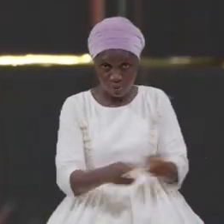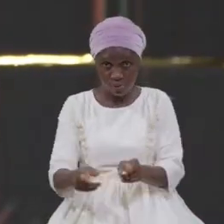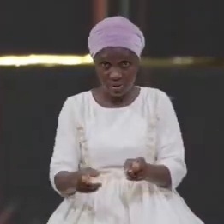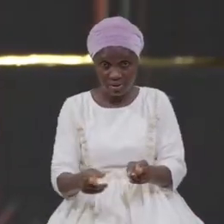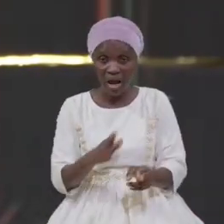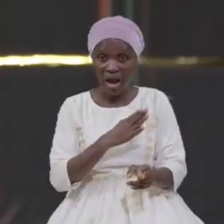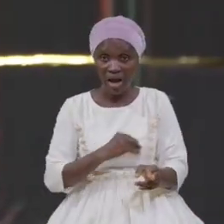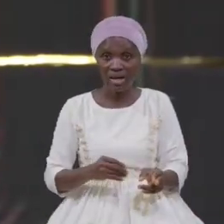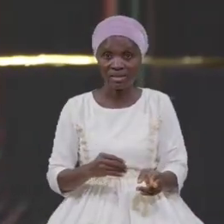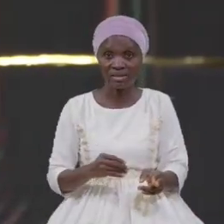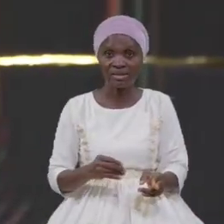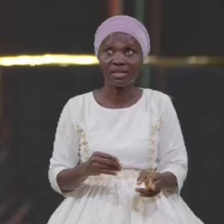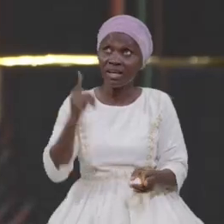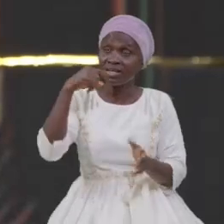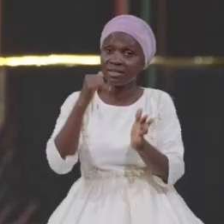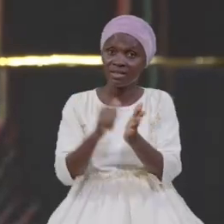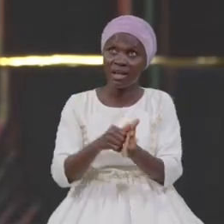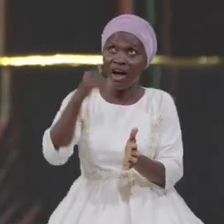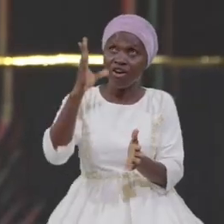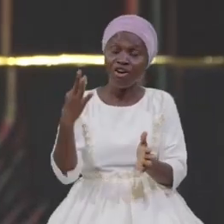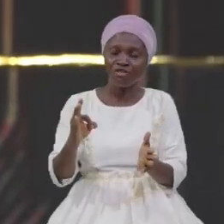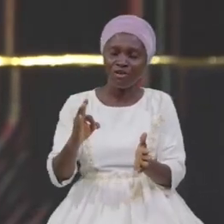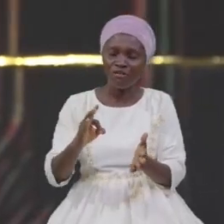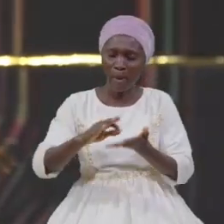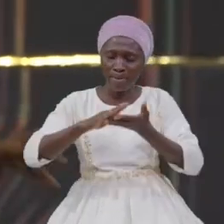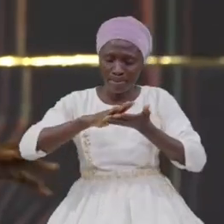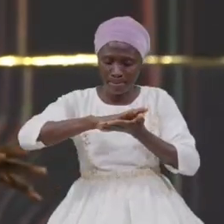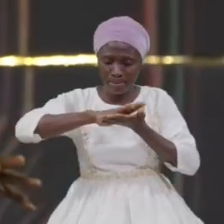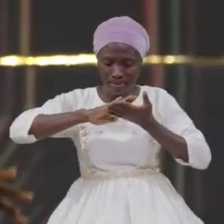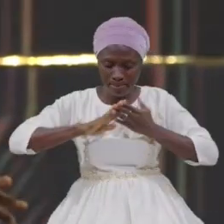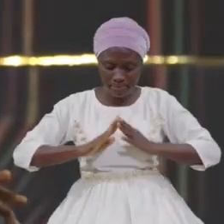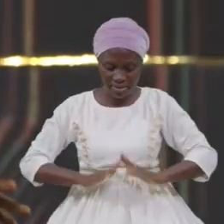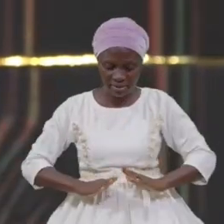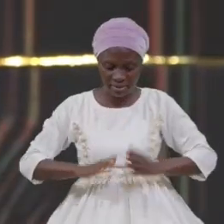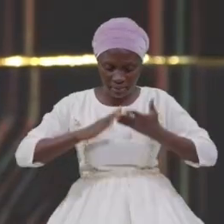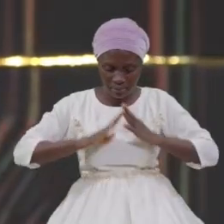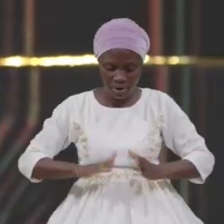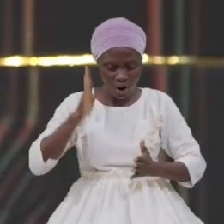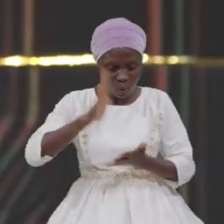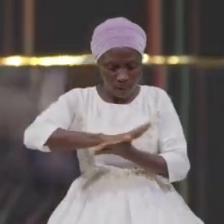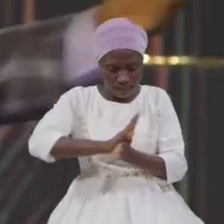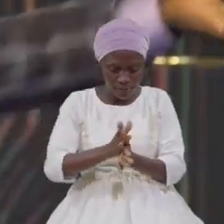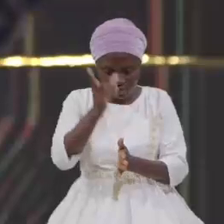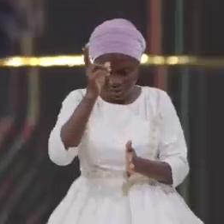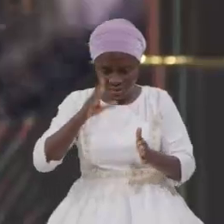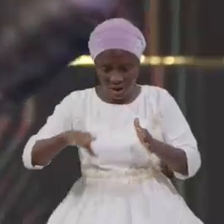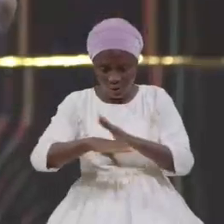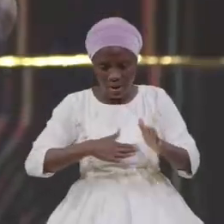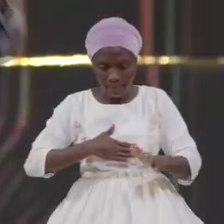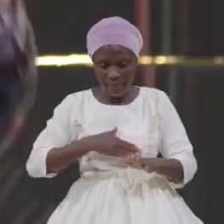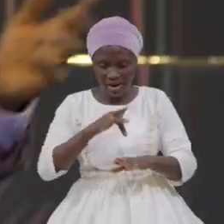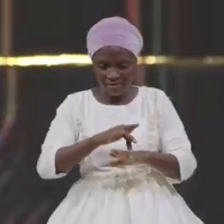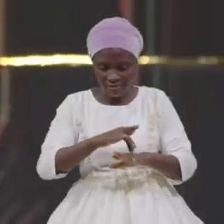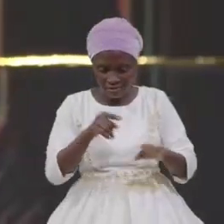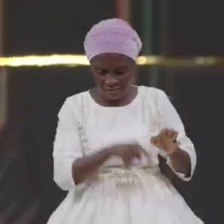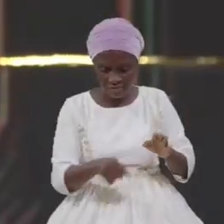bruise Satan under my feet shortly, shortly, shortly. At the moment of prayer, all those things they threw from